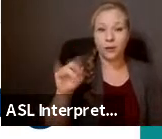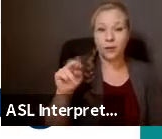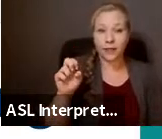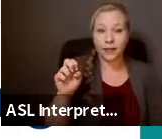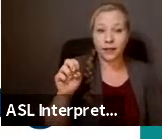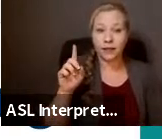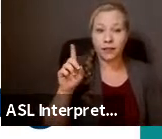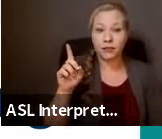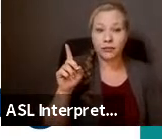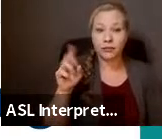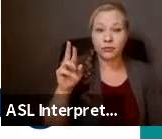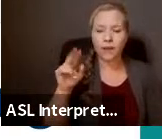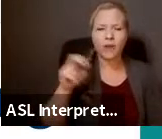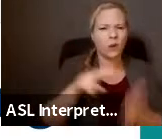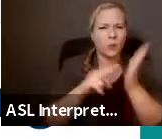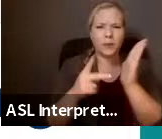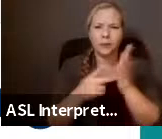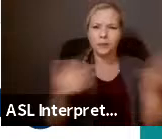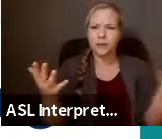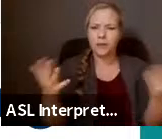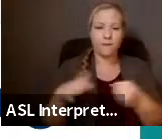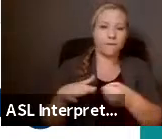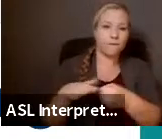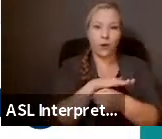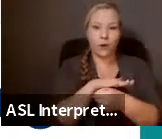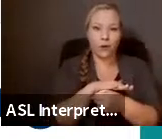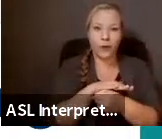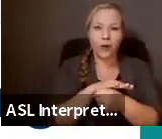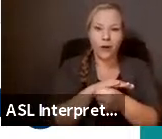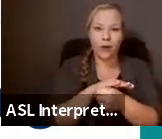we typically mean that there are